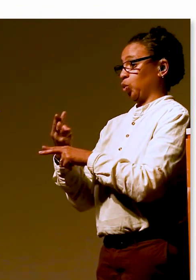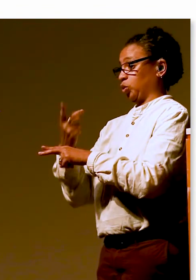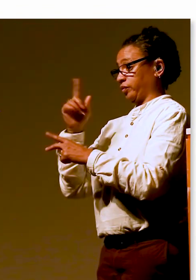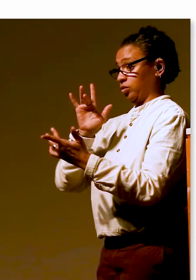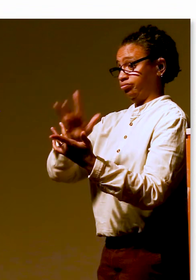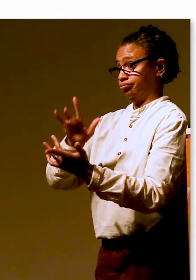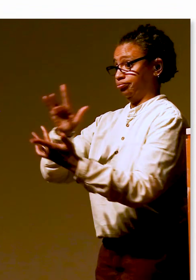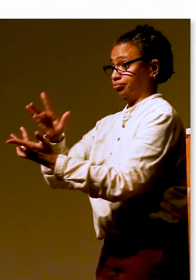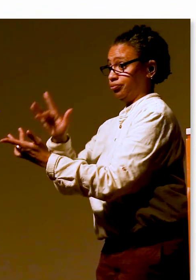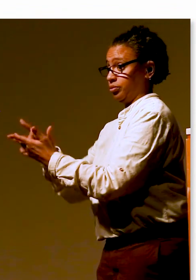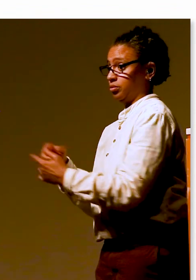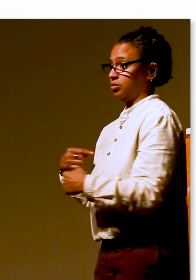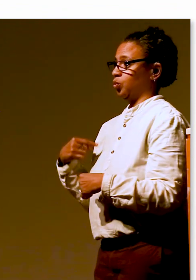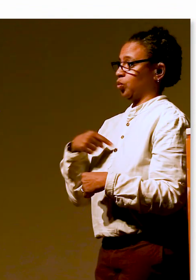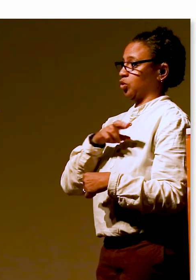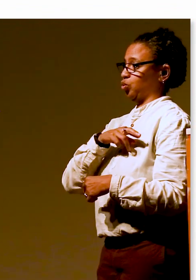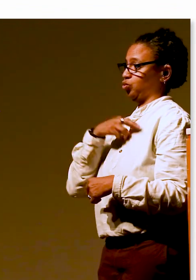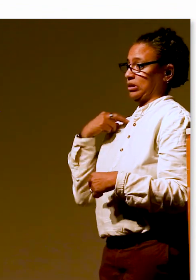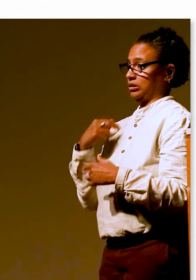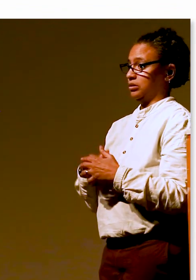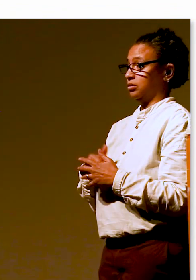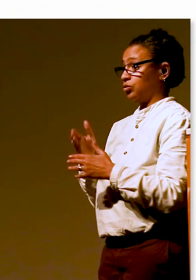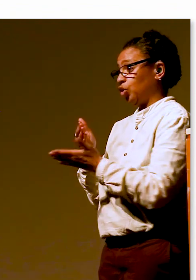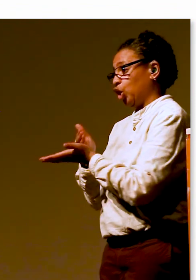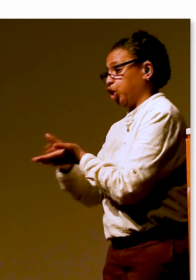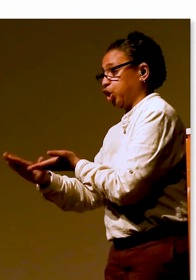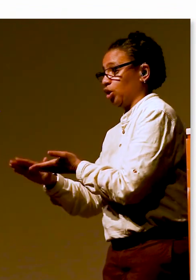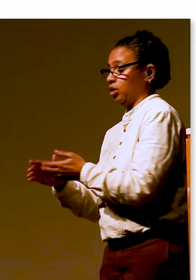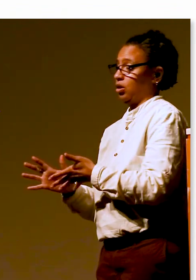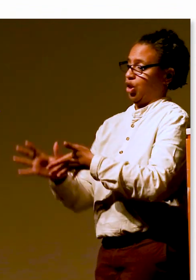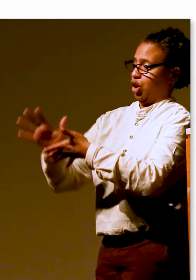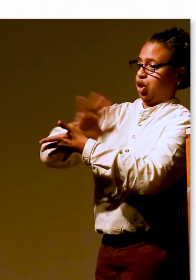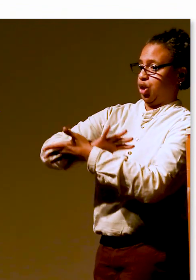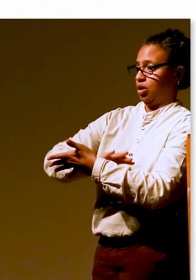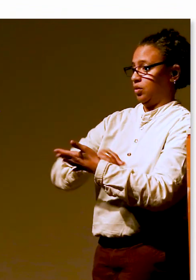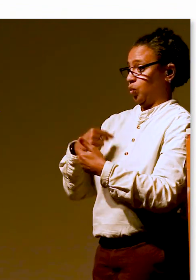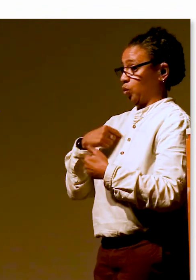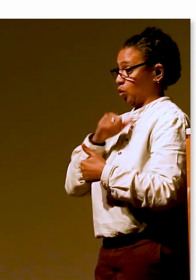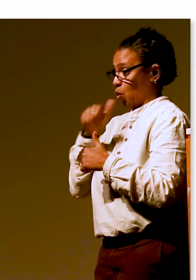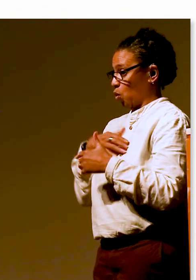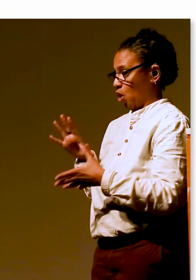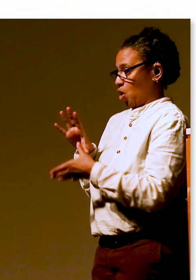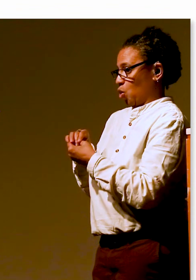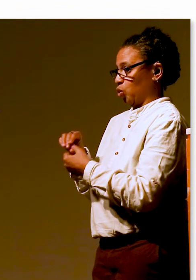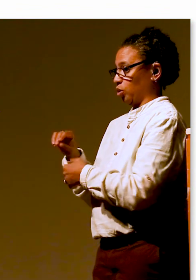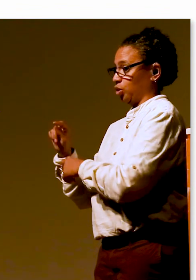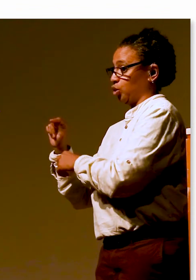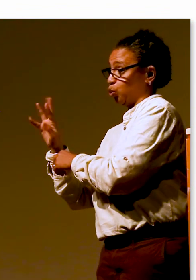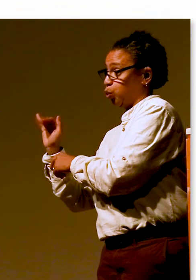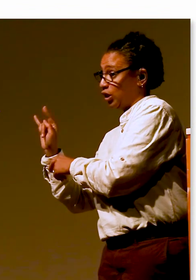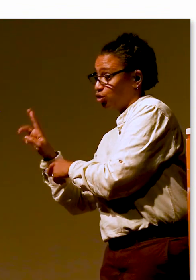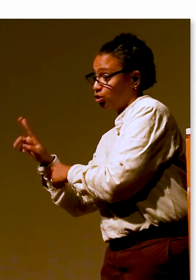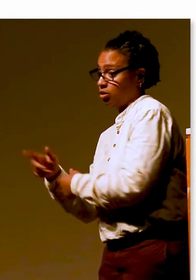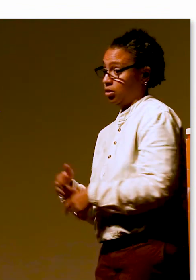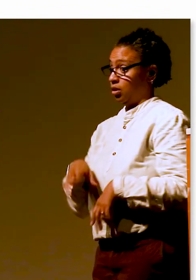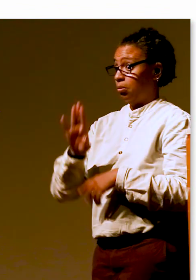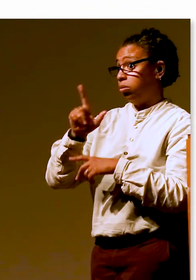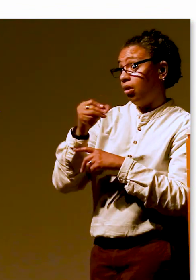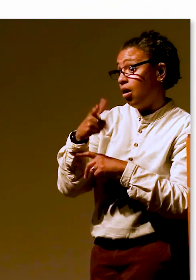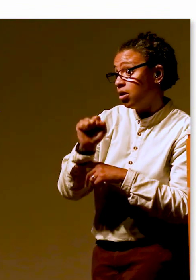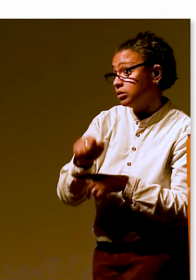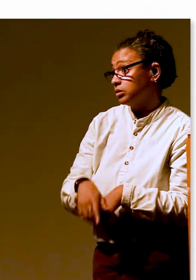erasure. Because we don't own Facebook, because we don't own Twitter or whatever have you, blogs or whatever. And so Jenna wanted to make a zine,